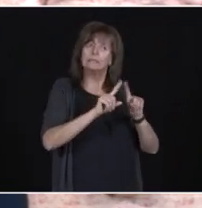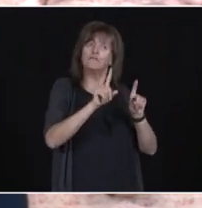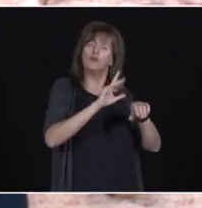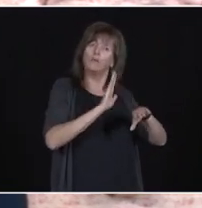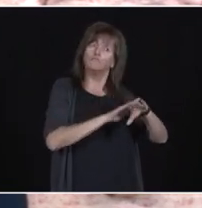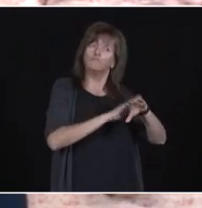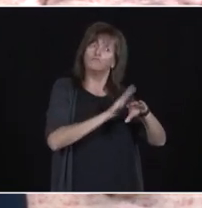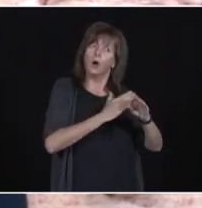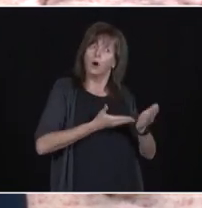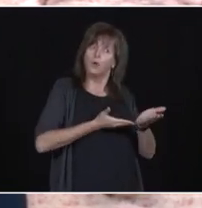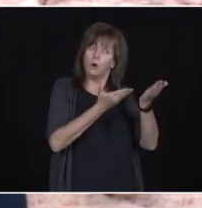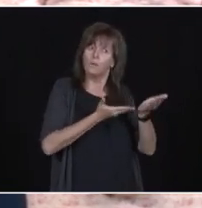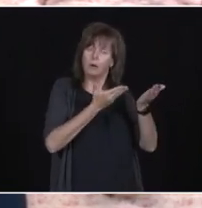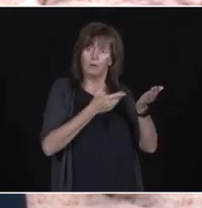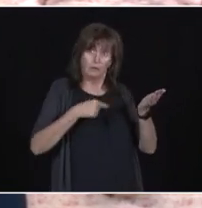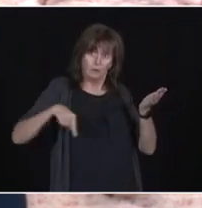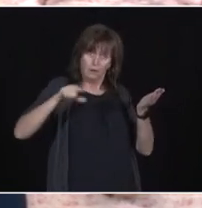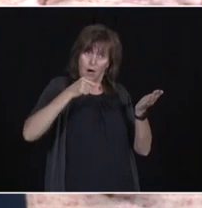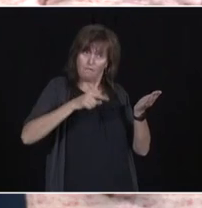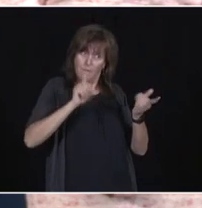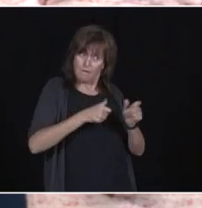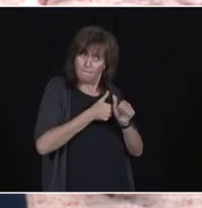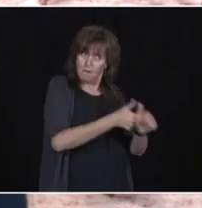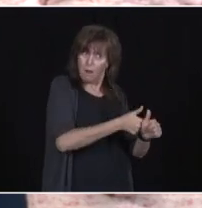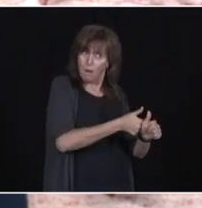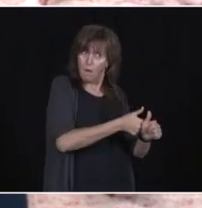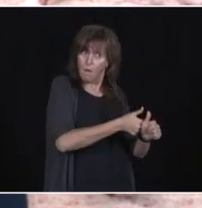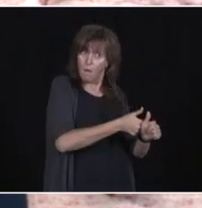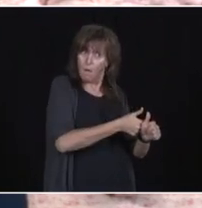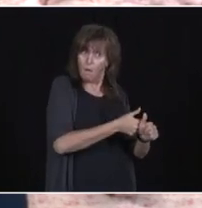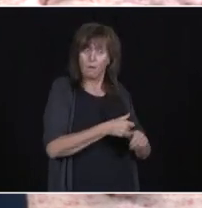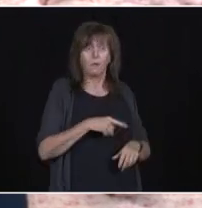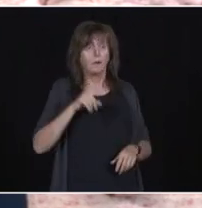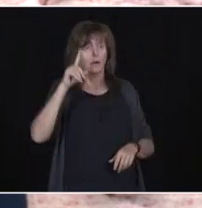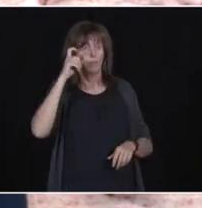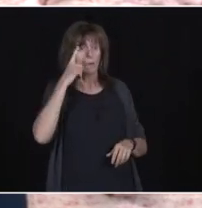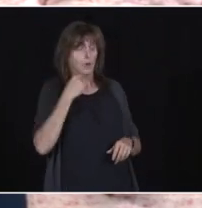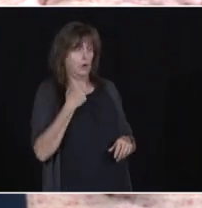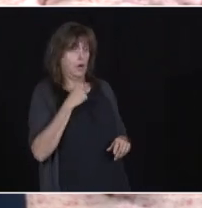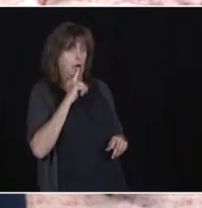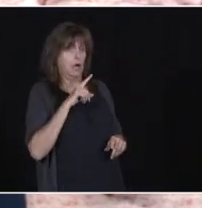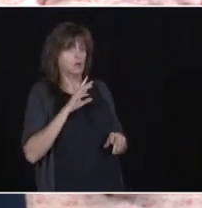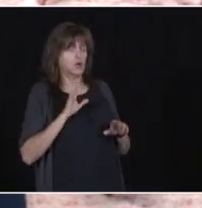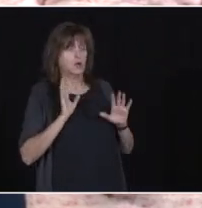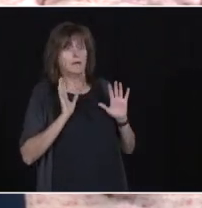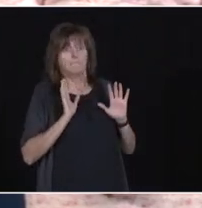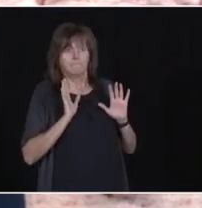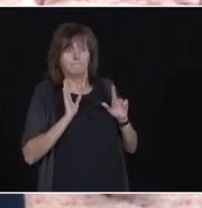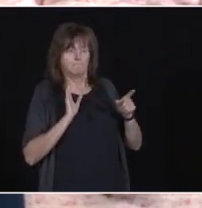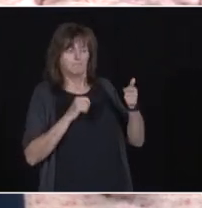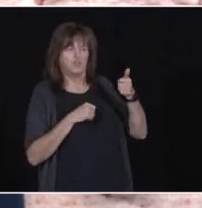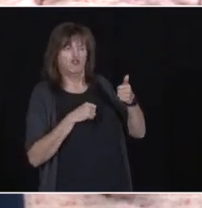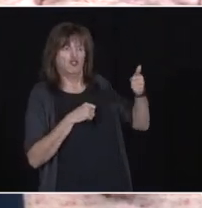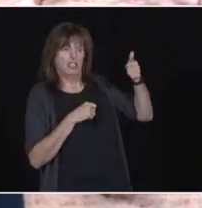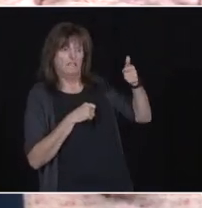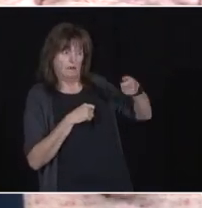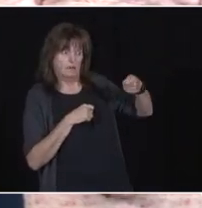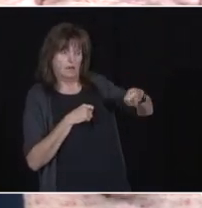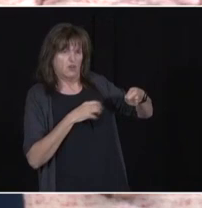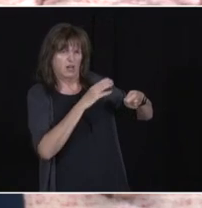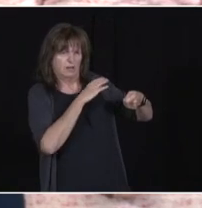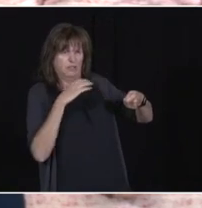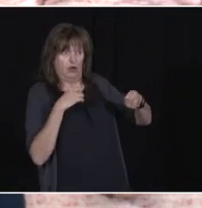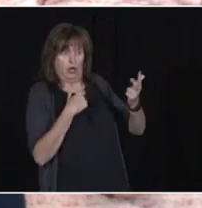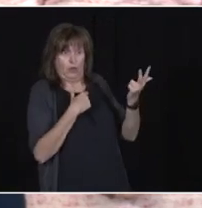that's going to be strictly up to the Chief Justice, along with the other two committee members. They'll put recommendations,